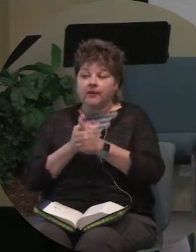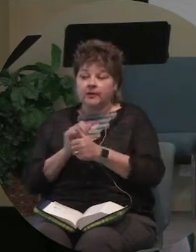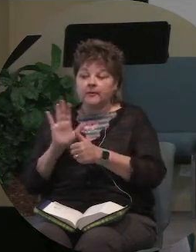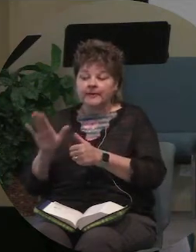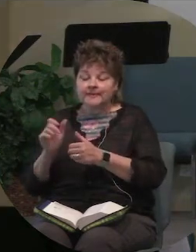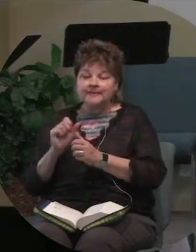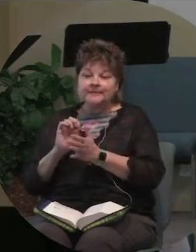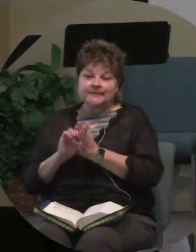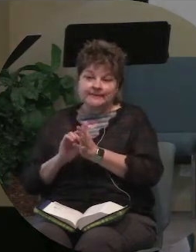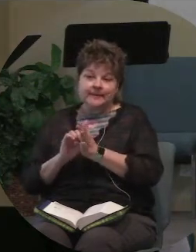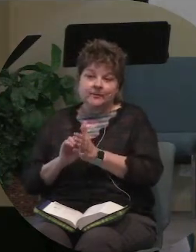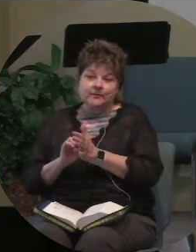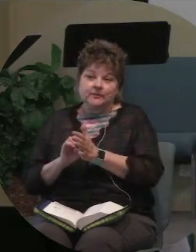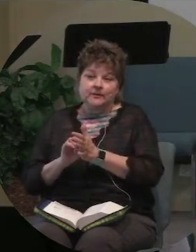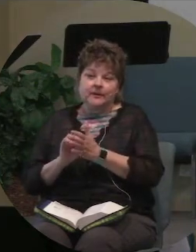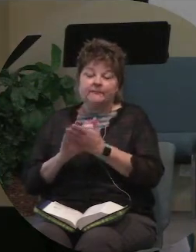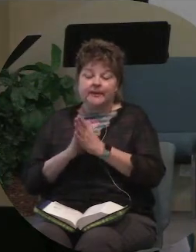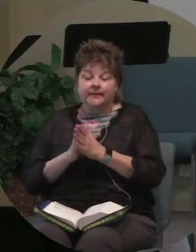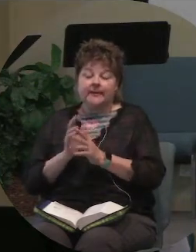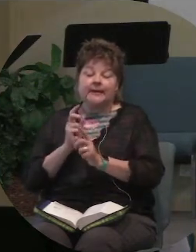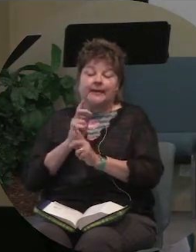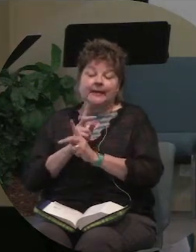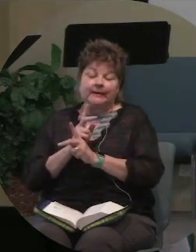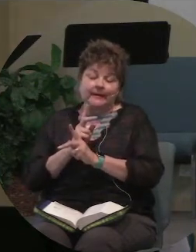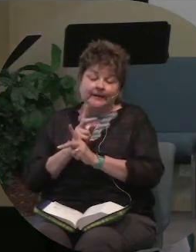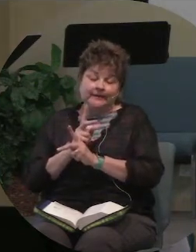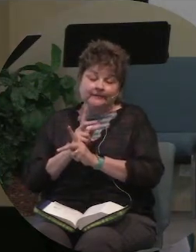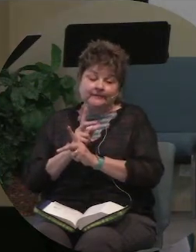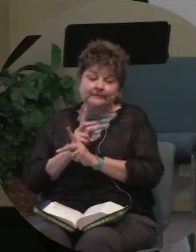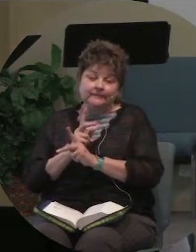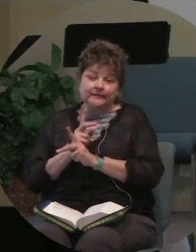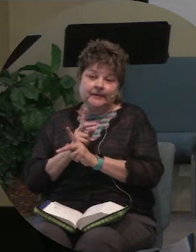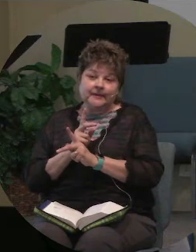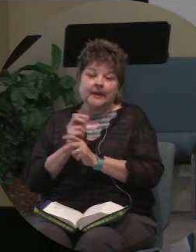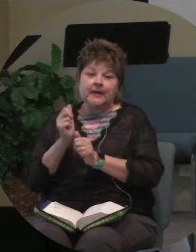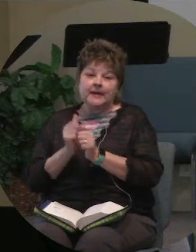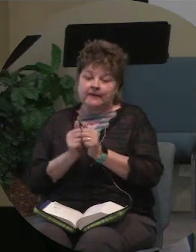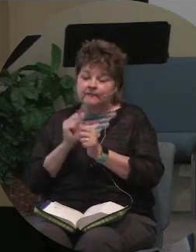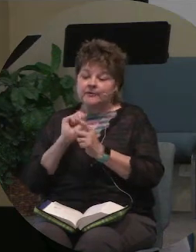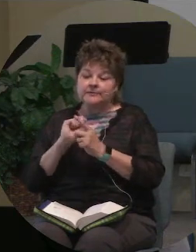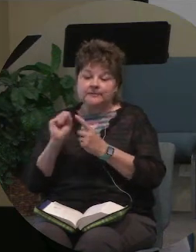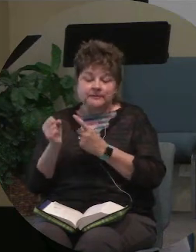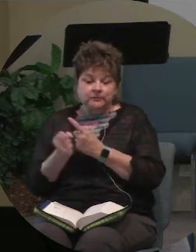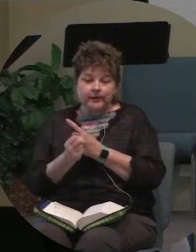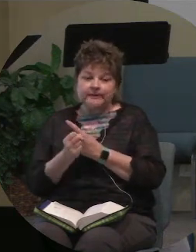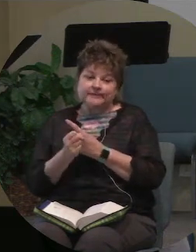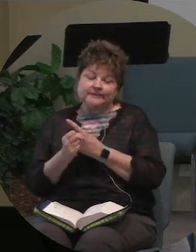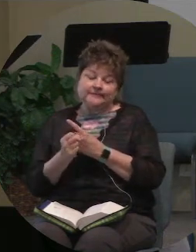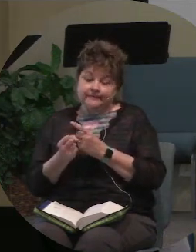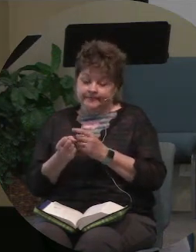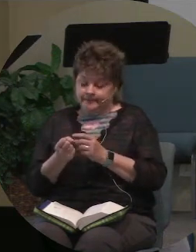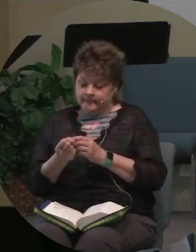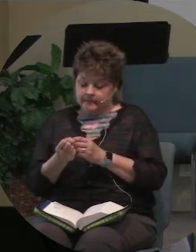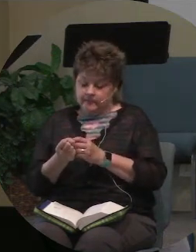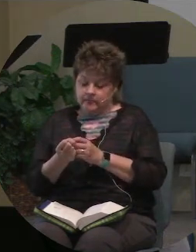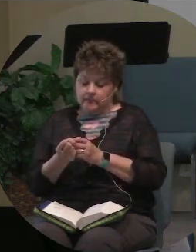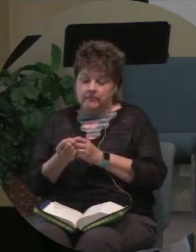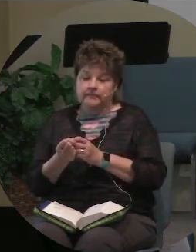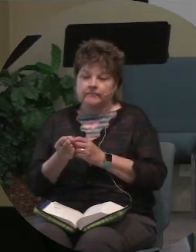example of being kind in every situation, in every circumstance.